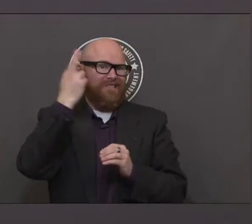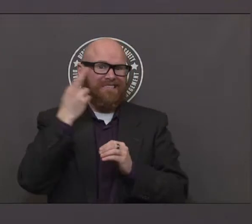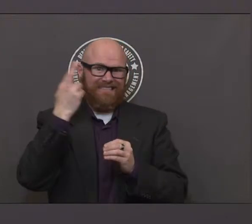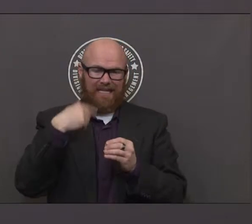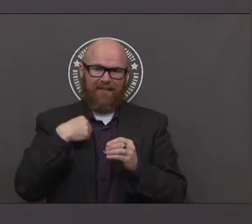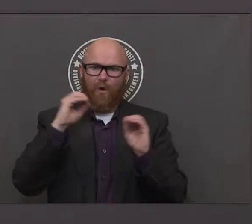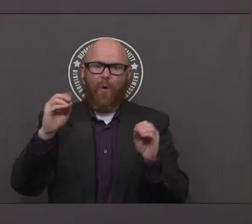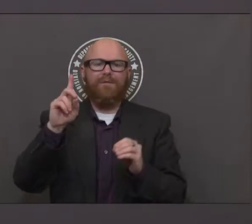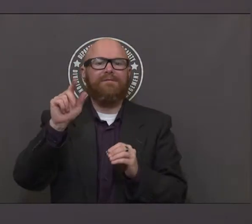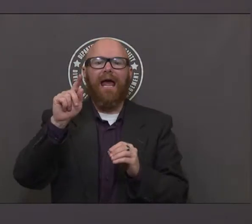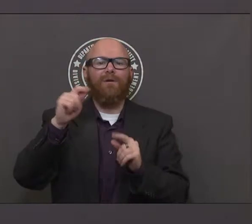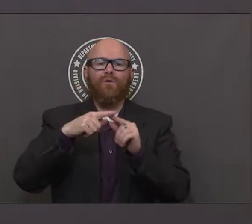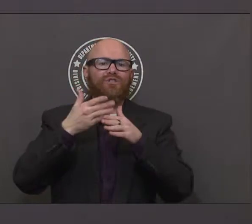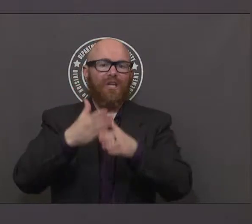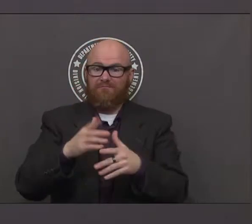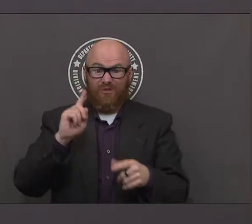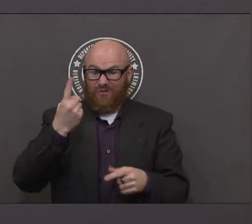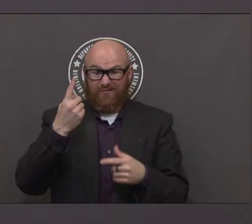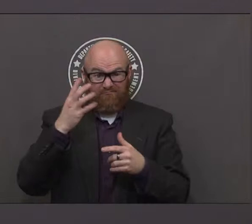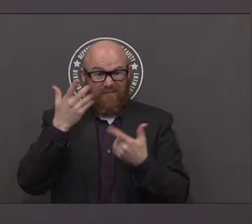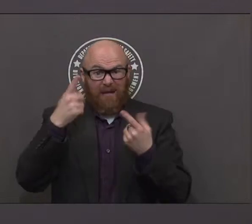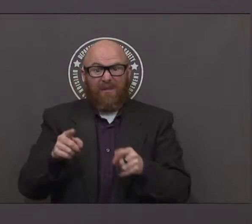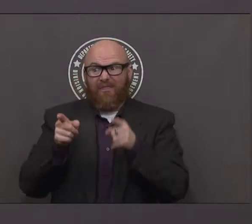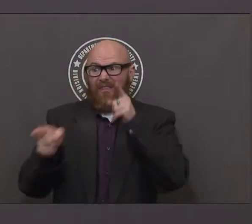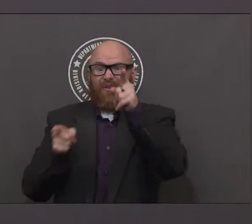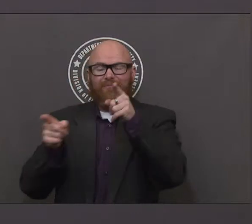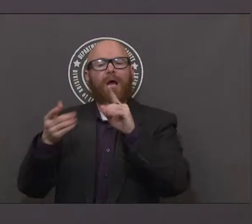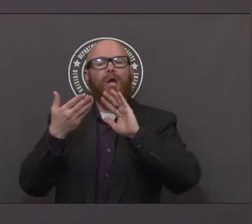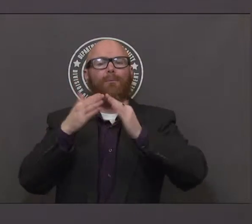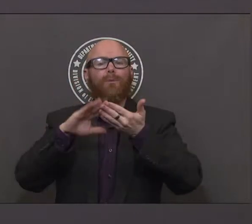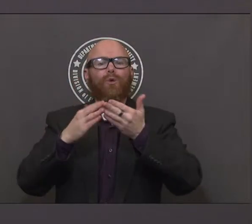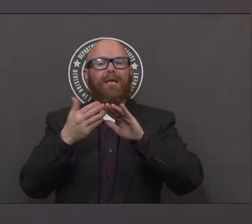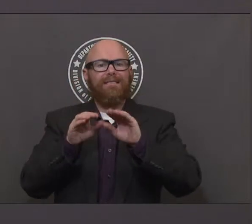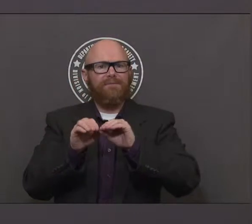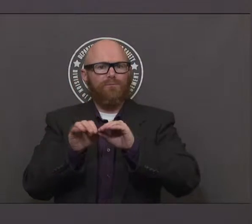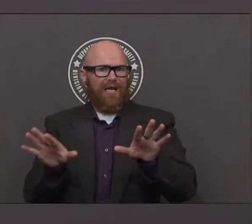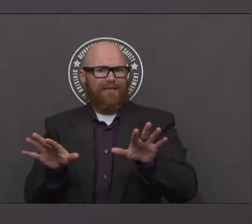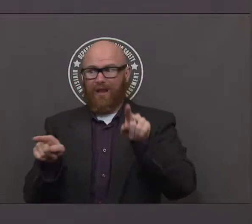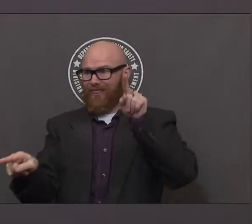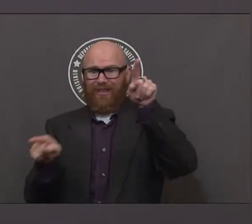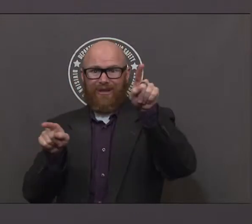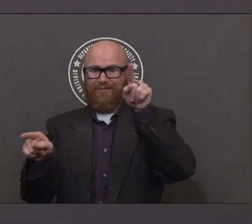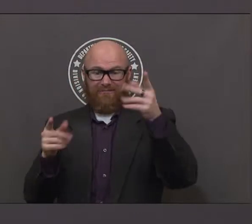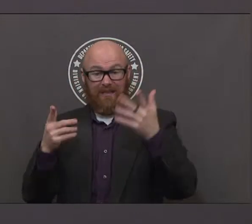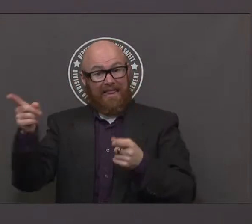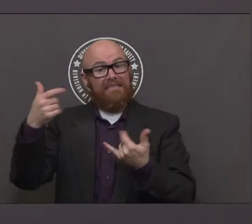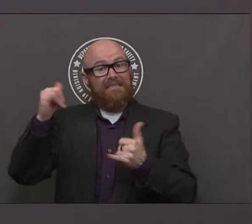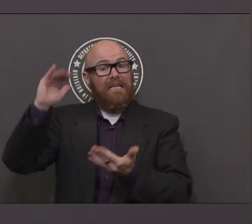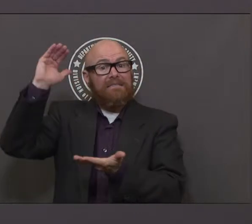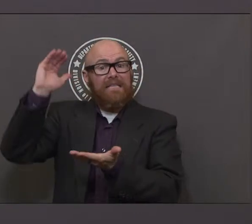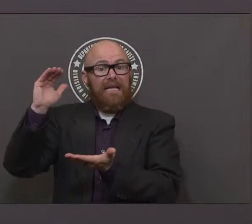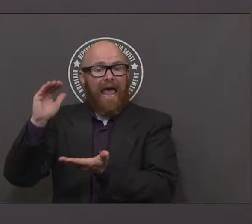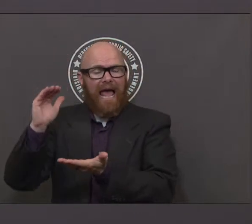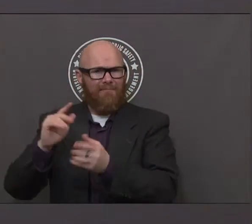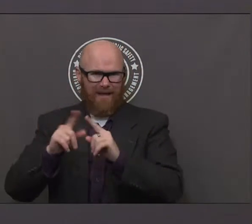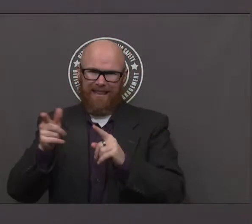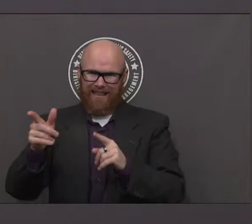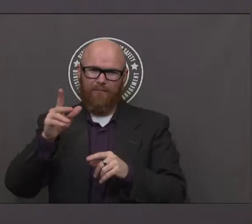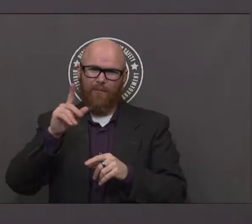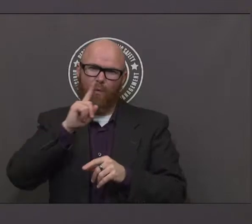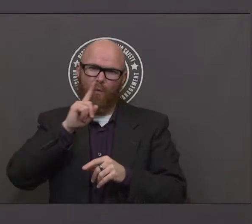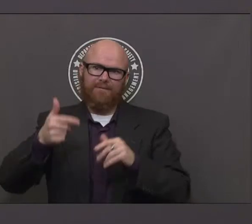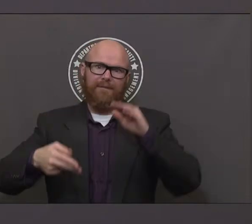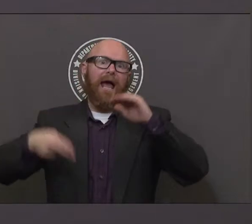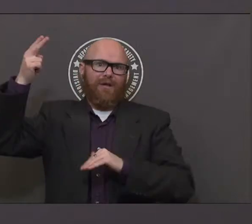large portion of these communities. However, they are on the decline, just like the rest of the state. They just happen to have a higher case rate than we've seen